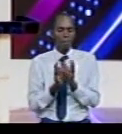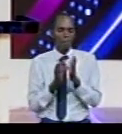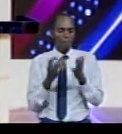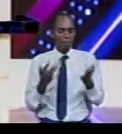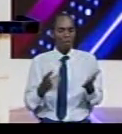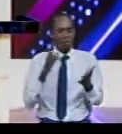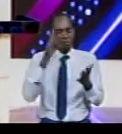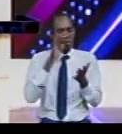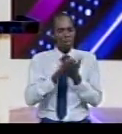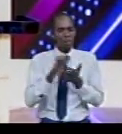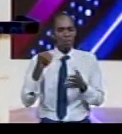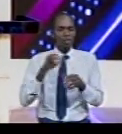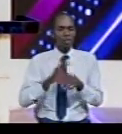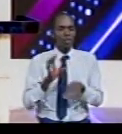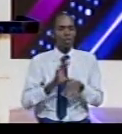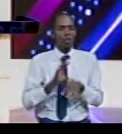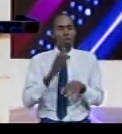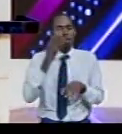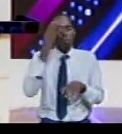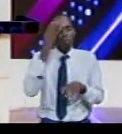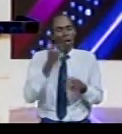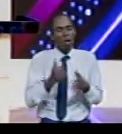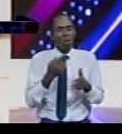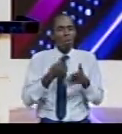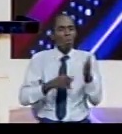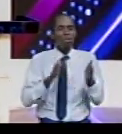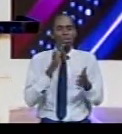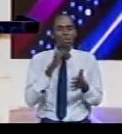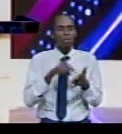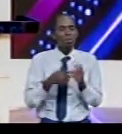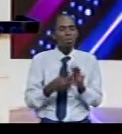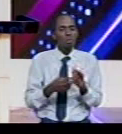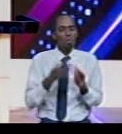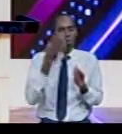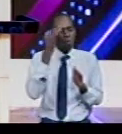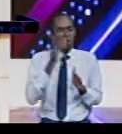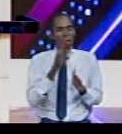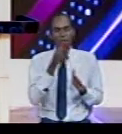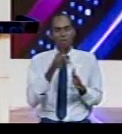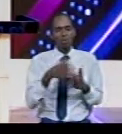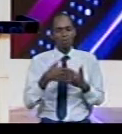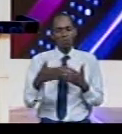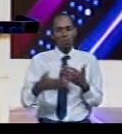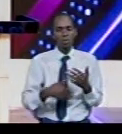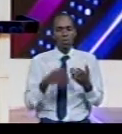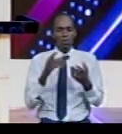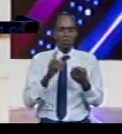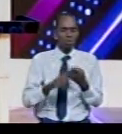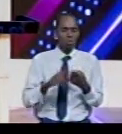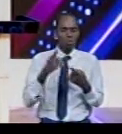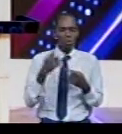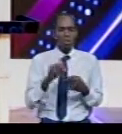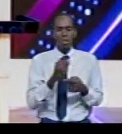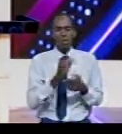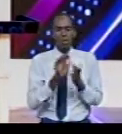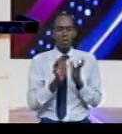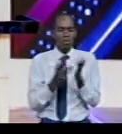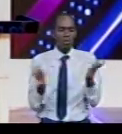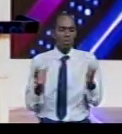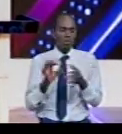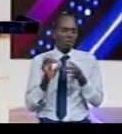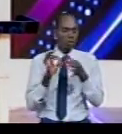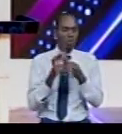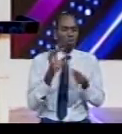What's the purpose? Why are you connected to a Bible believing church? Why are you connected to the